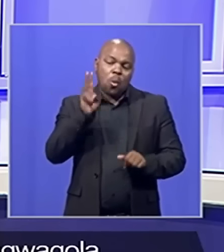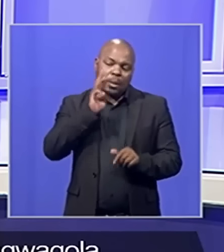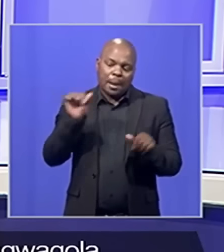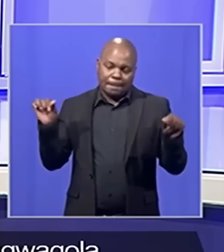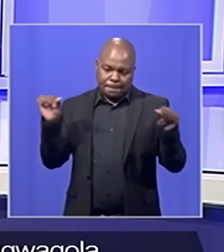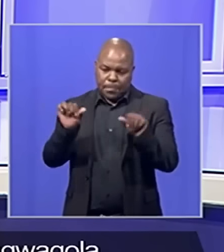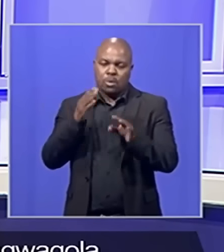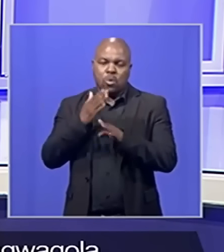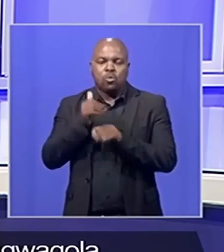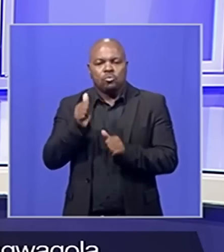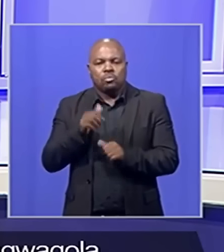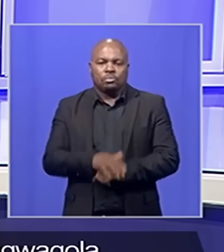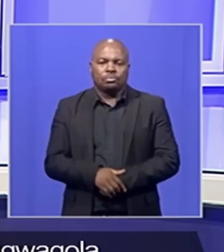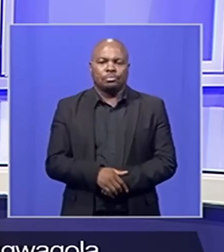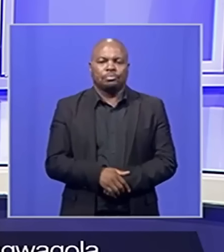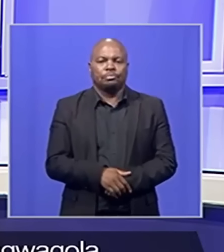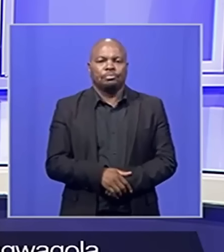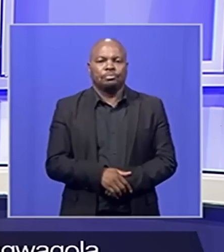sekeng